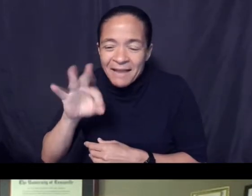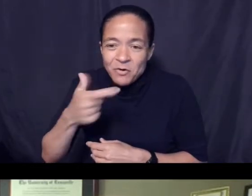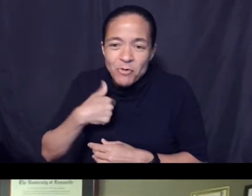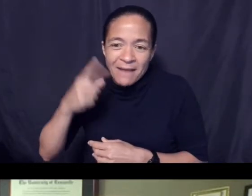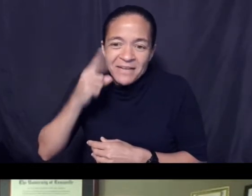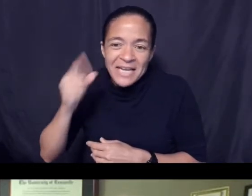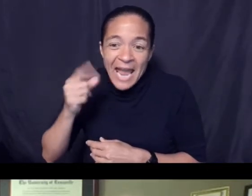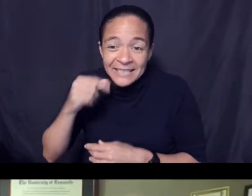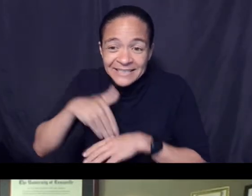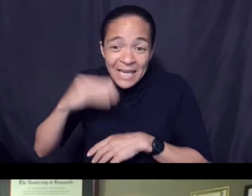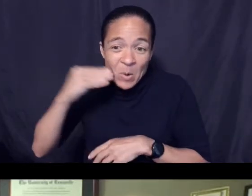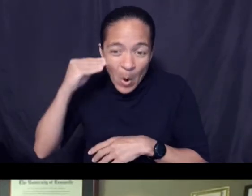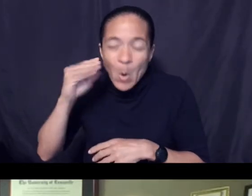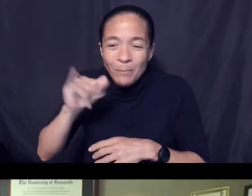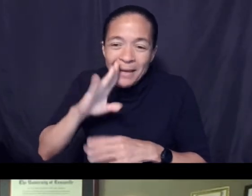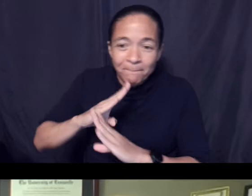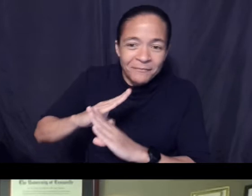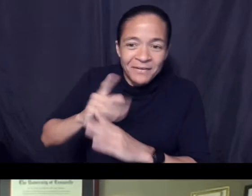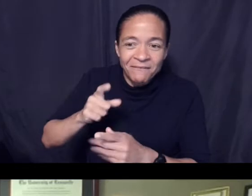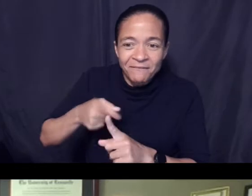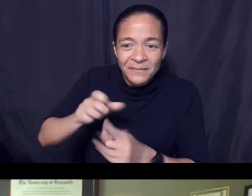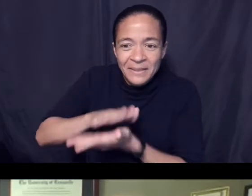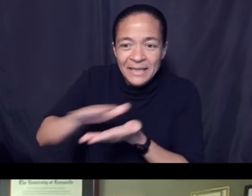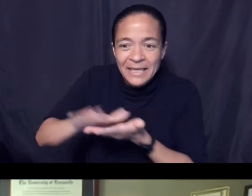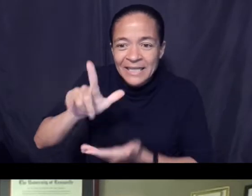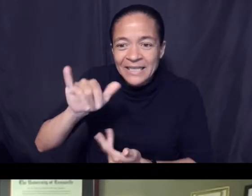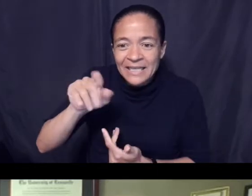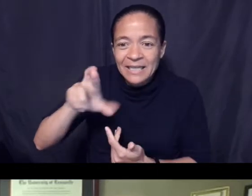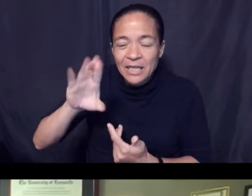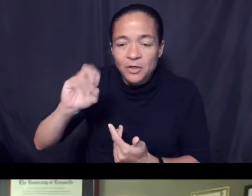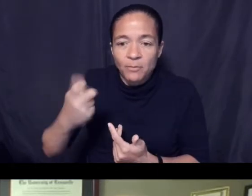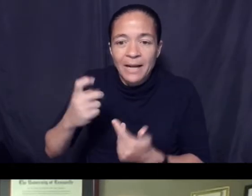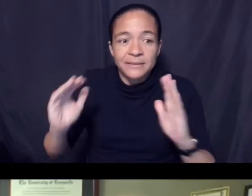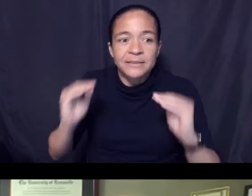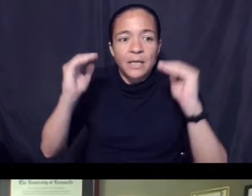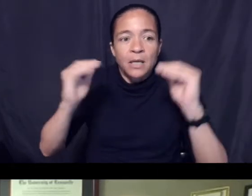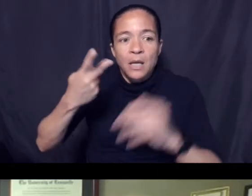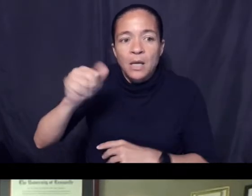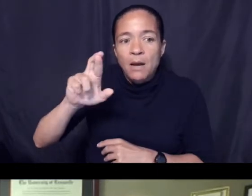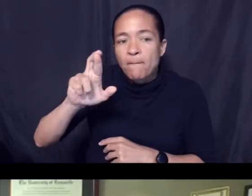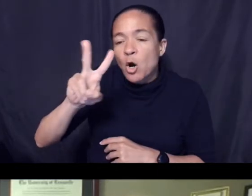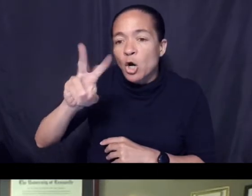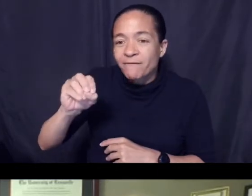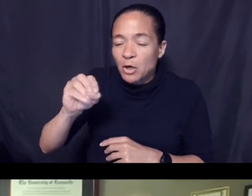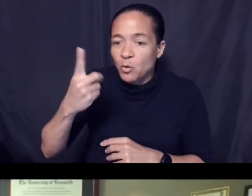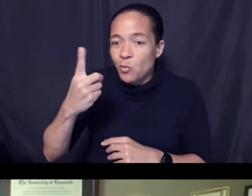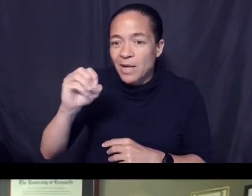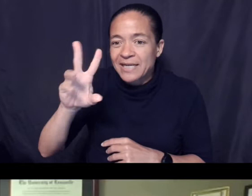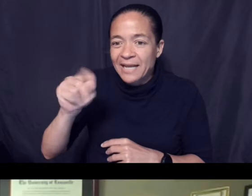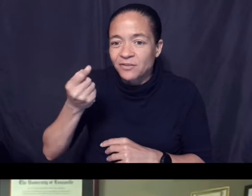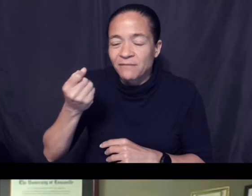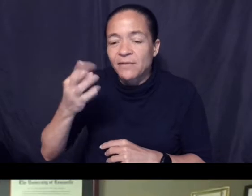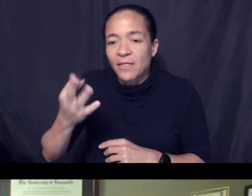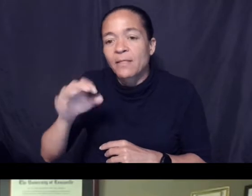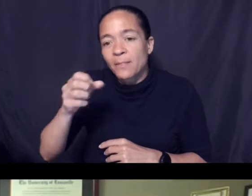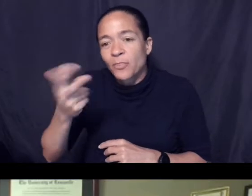of cleaning the litter box. Even less, 1 in 3, know about something called parvo. This may cause high drops and other things